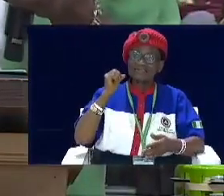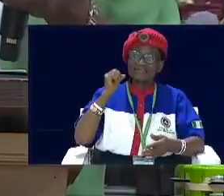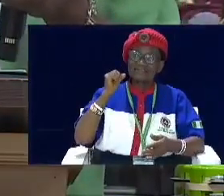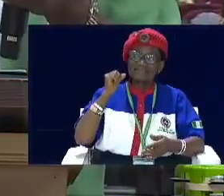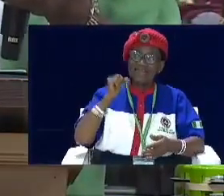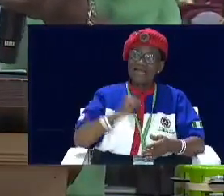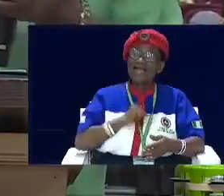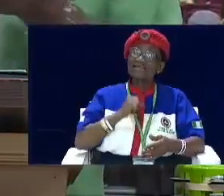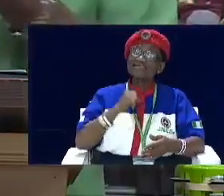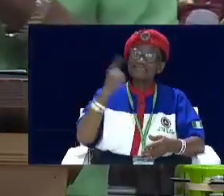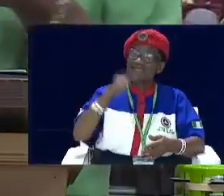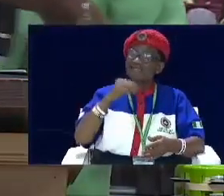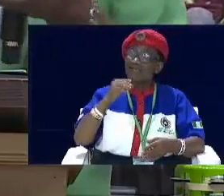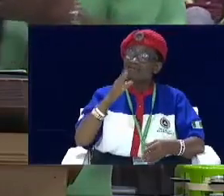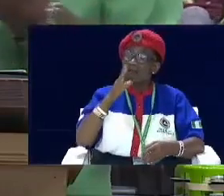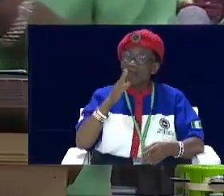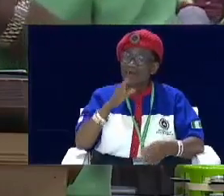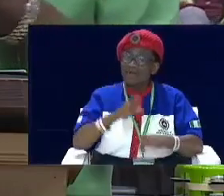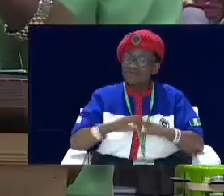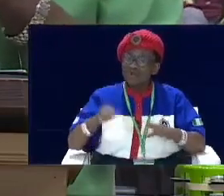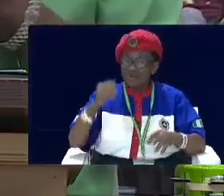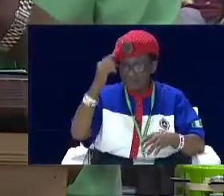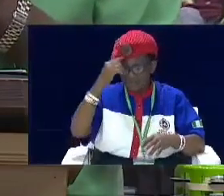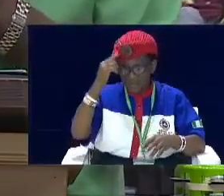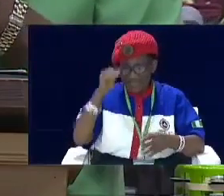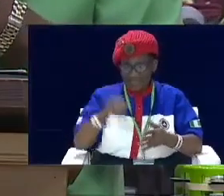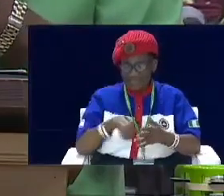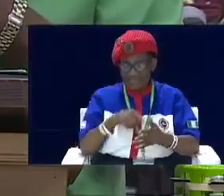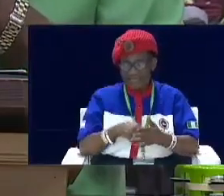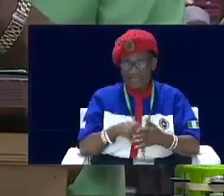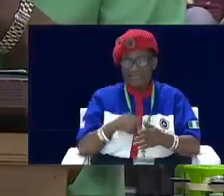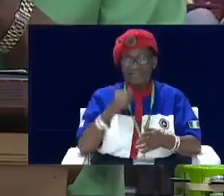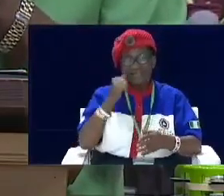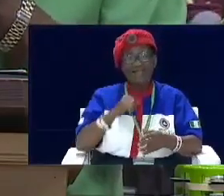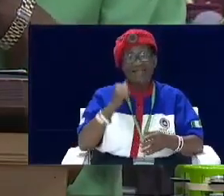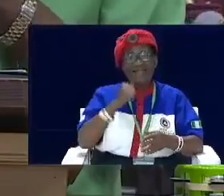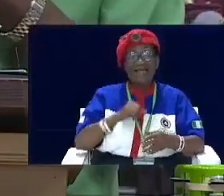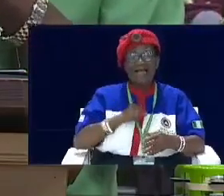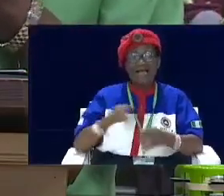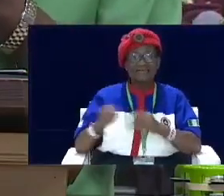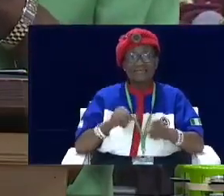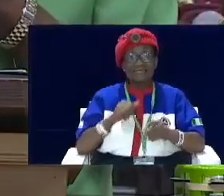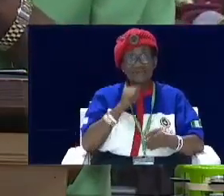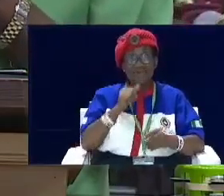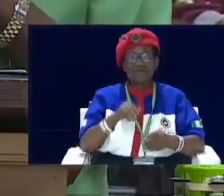He didn't mention anybody's name.